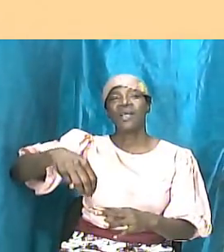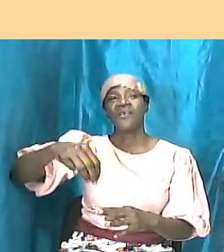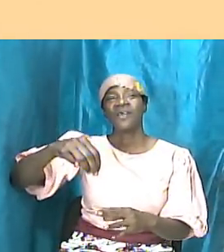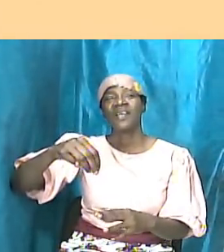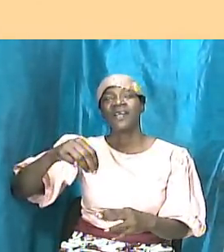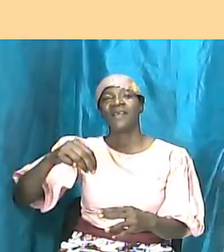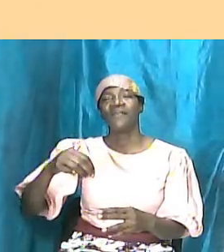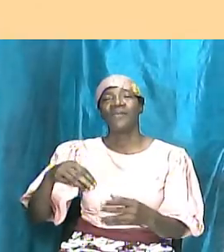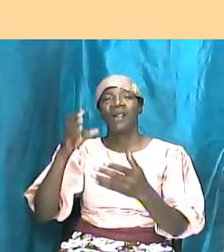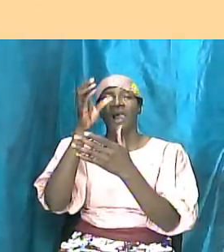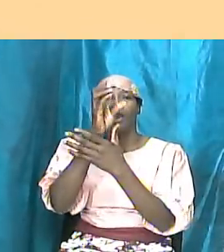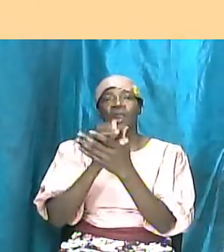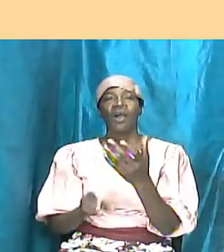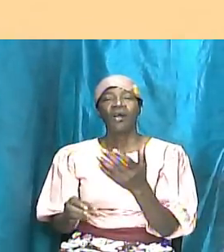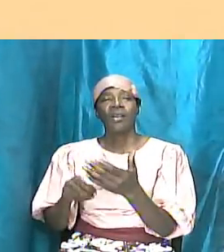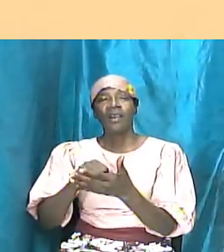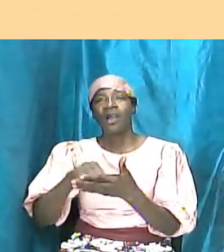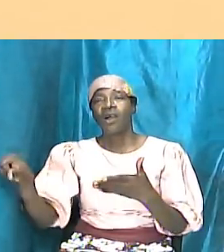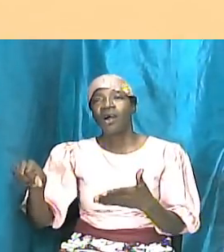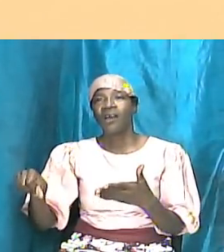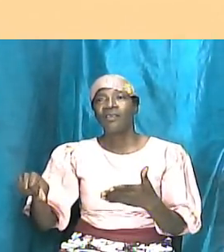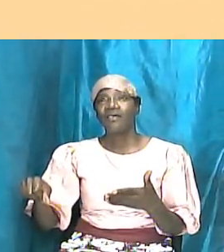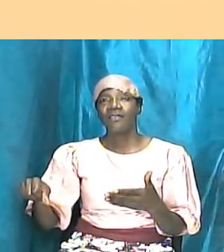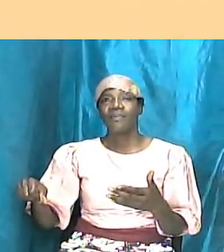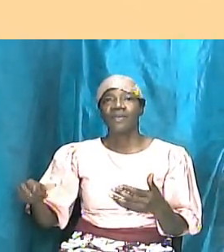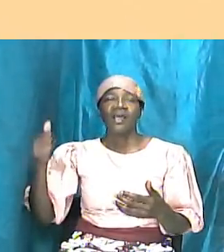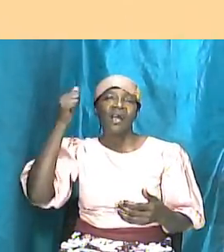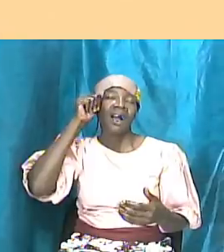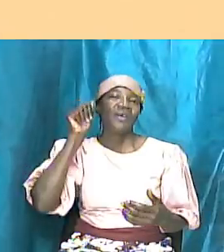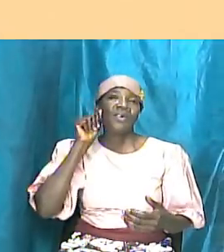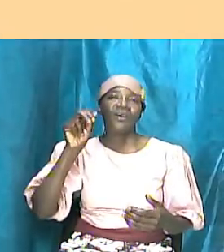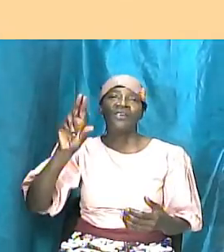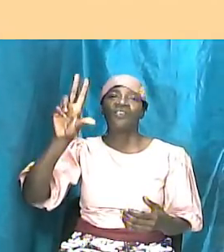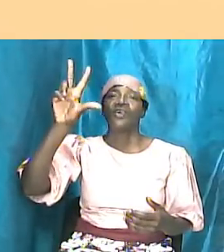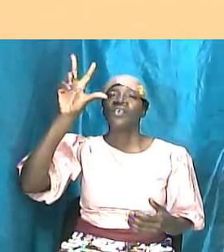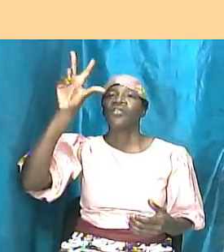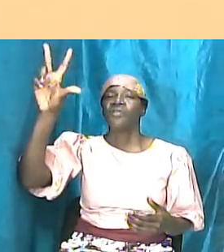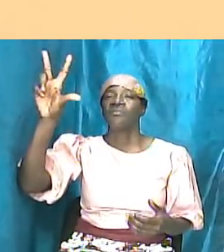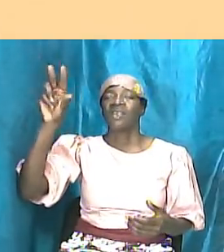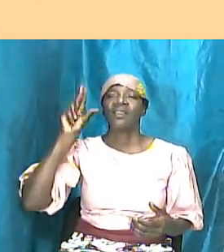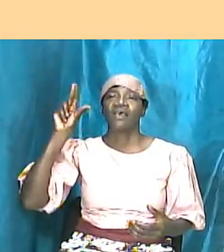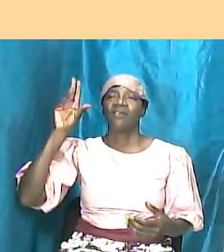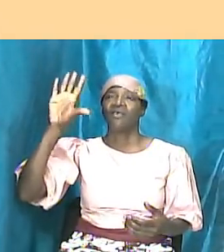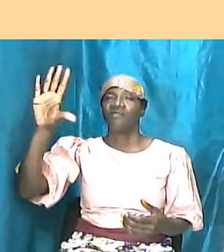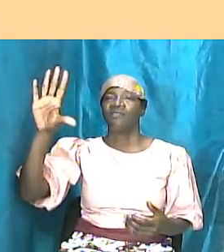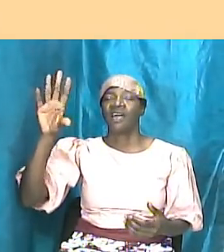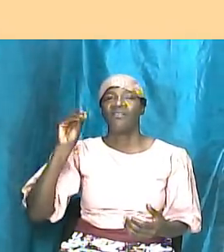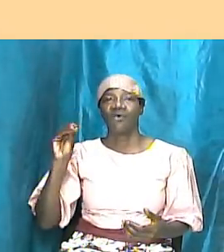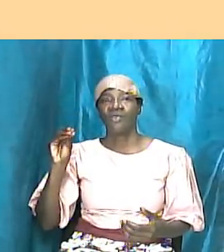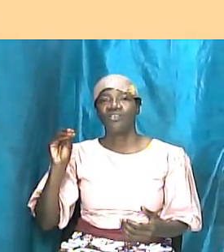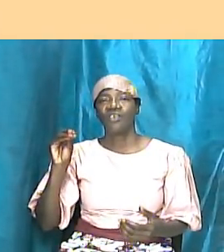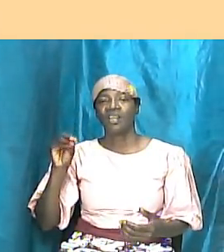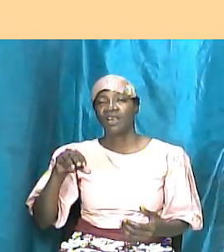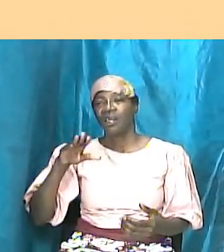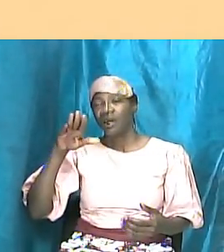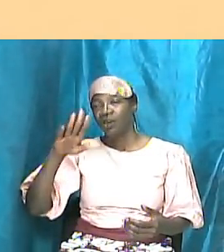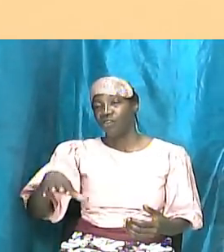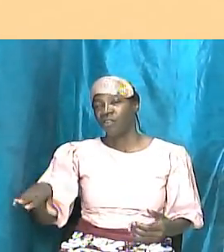it. Adults, 3,500, children under 12,